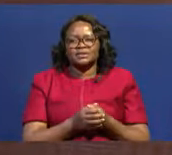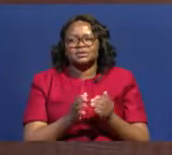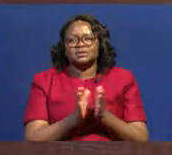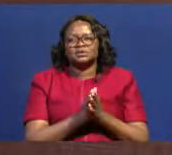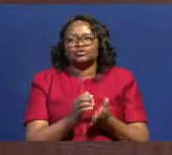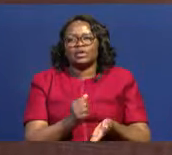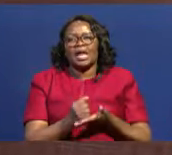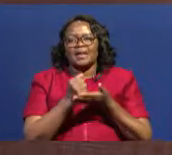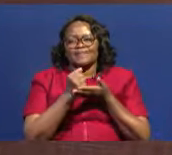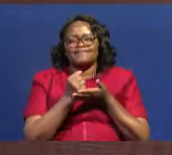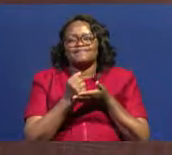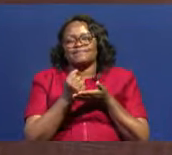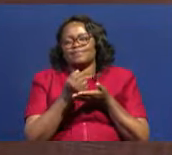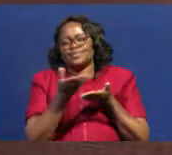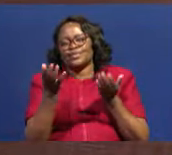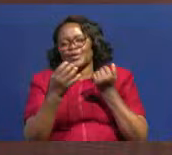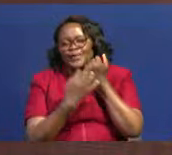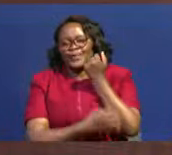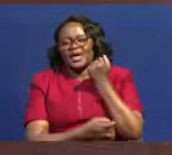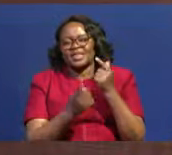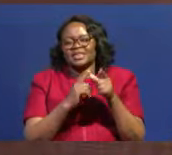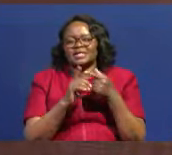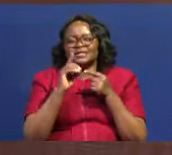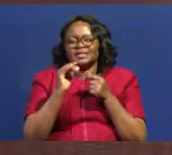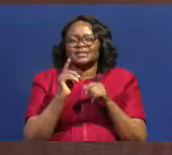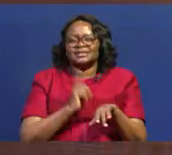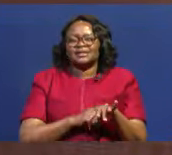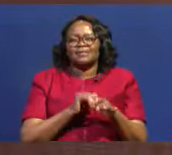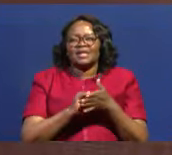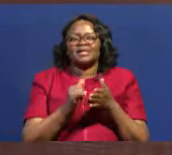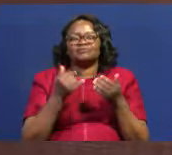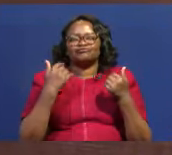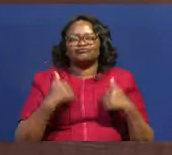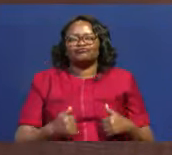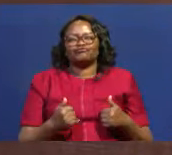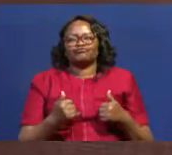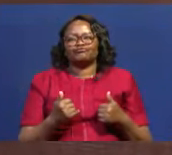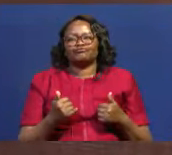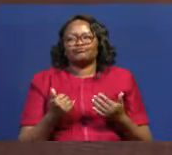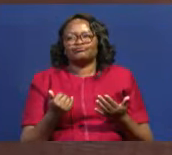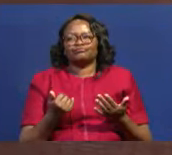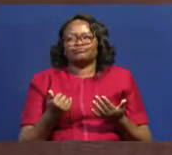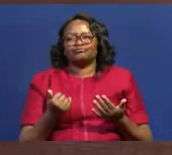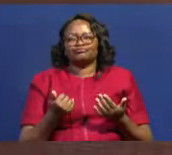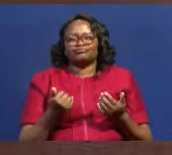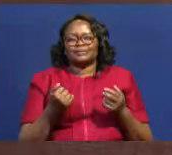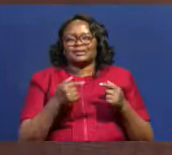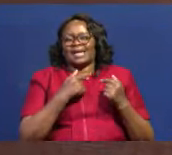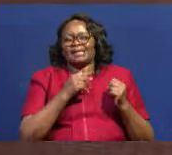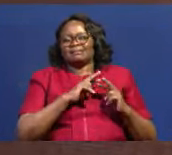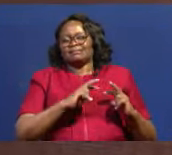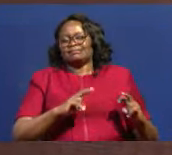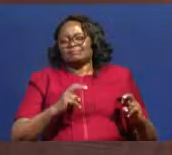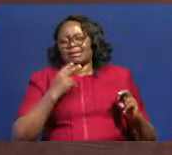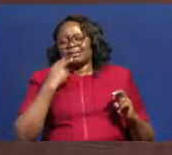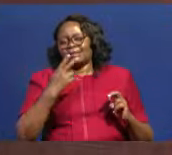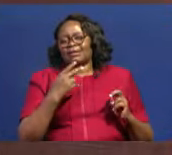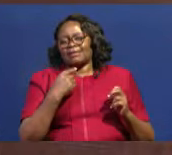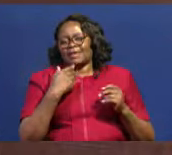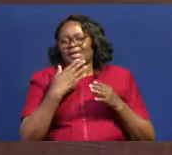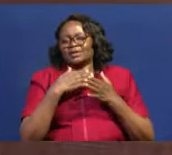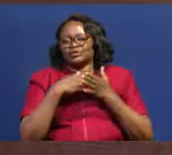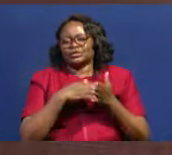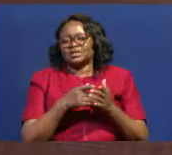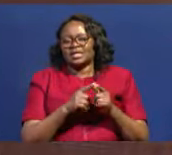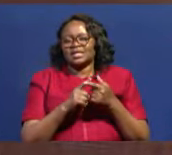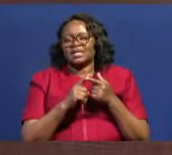to help those in need. Diwali is also a time where I look inside myself and I see my flaws, but